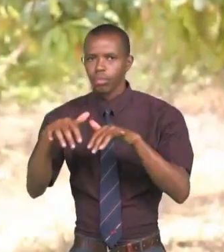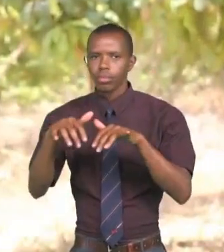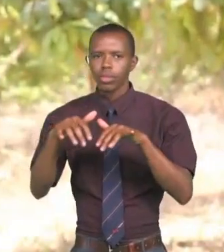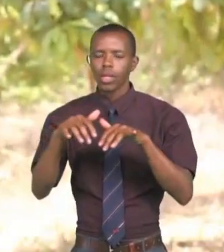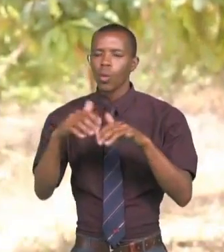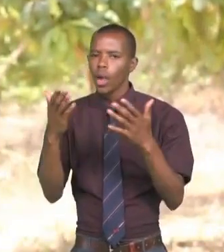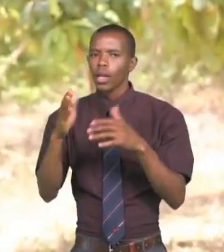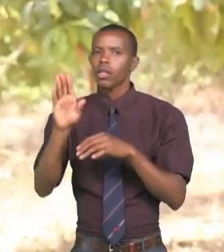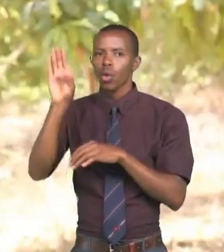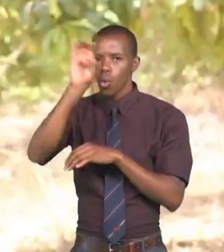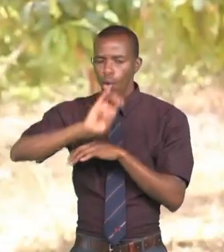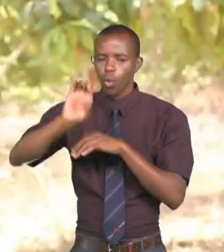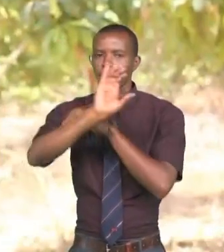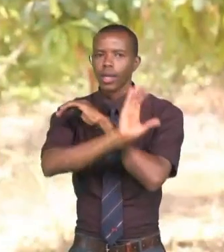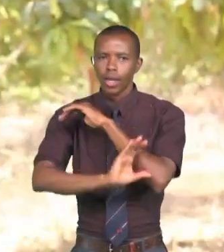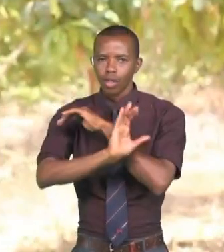European countries,